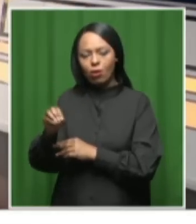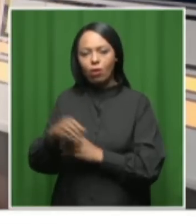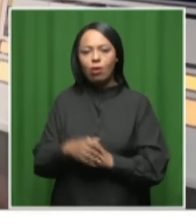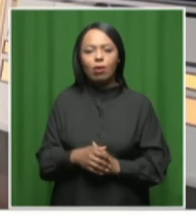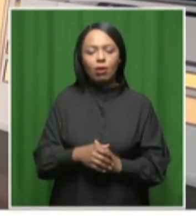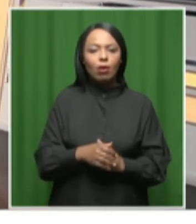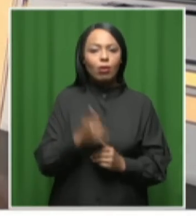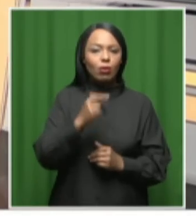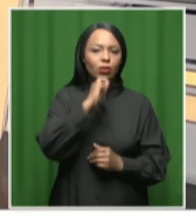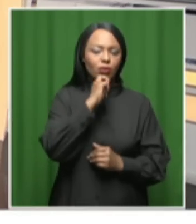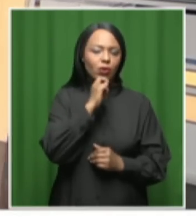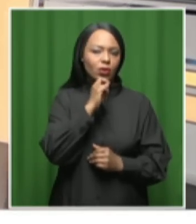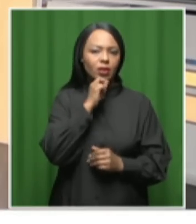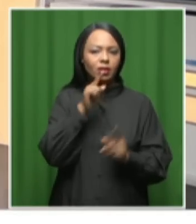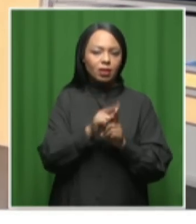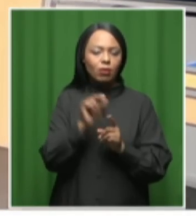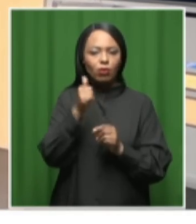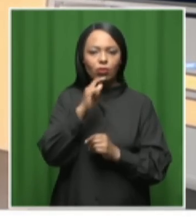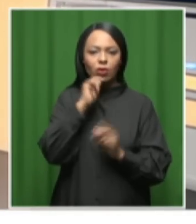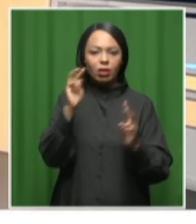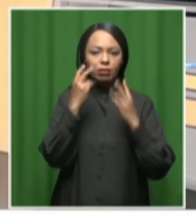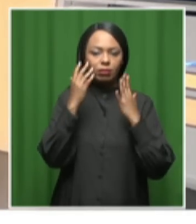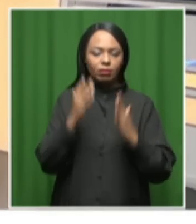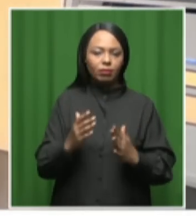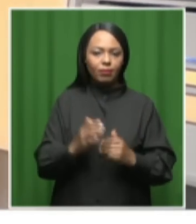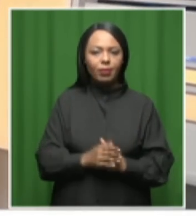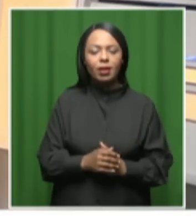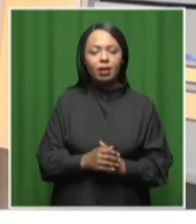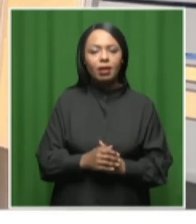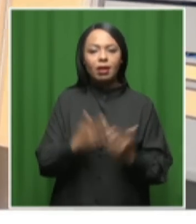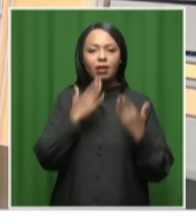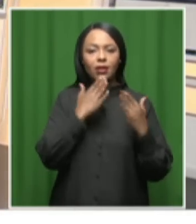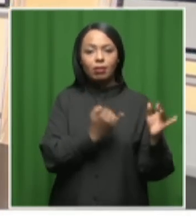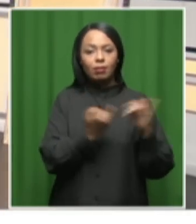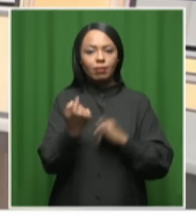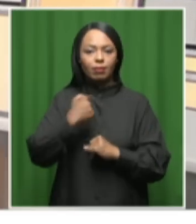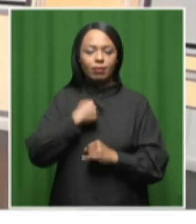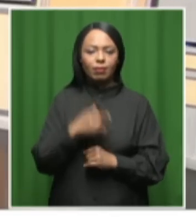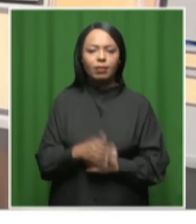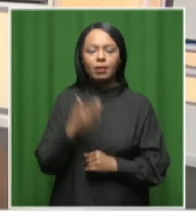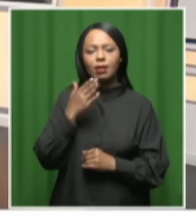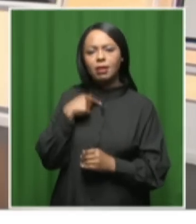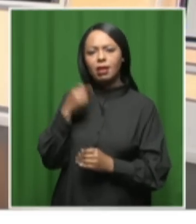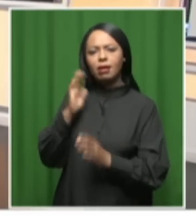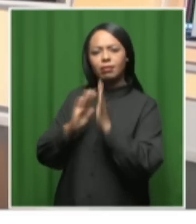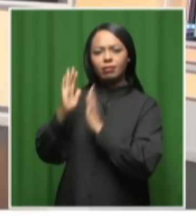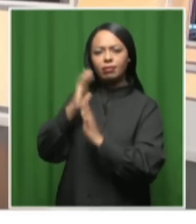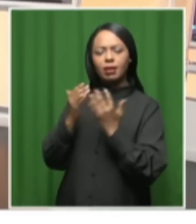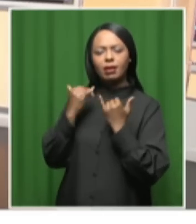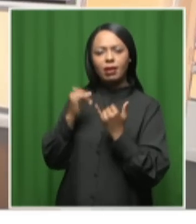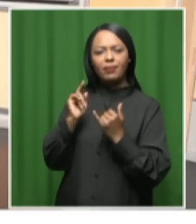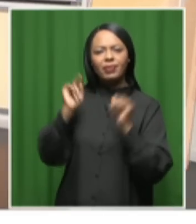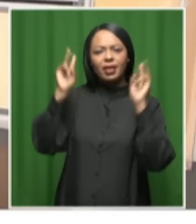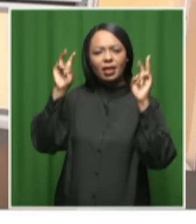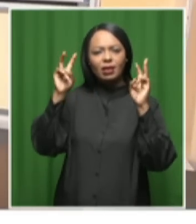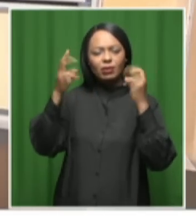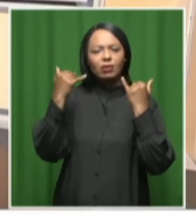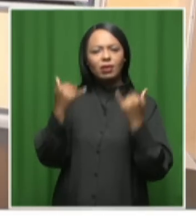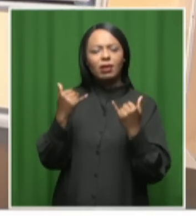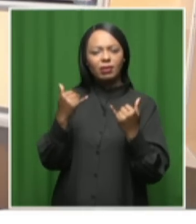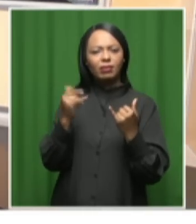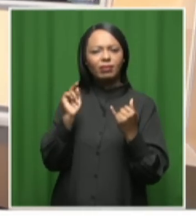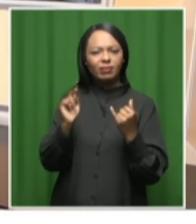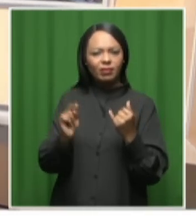Good morning to you, and also good morning to our listeners, and thank you very much for having me. So I explain what the heart is of this is all about,